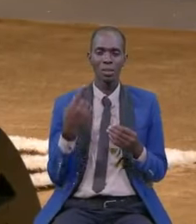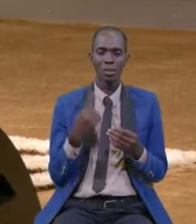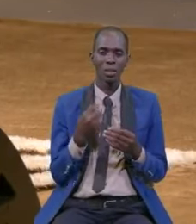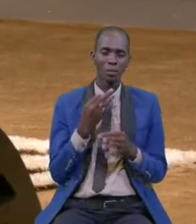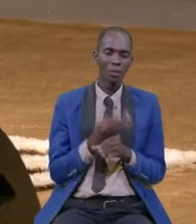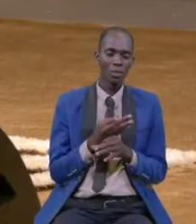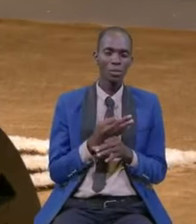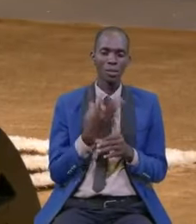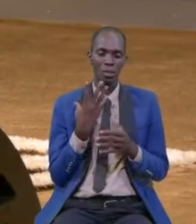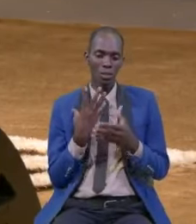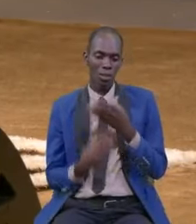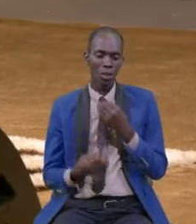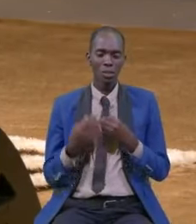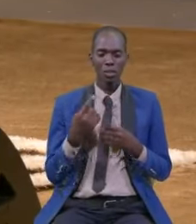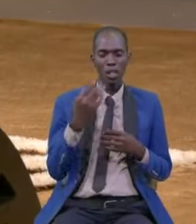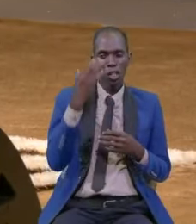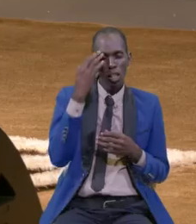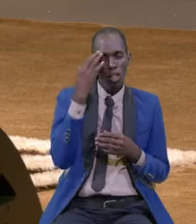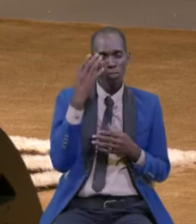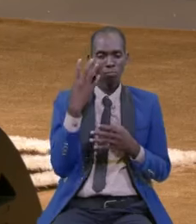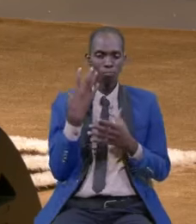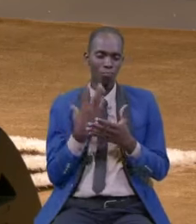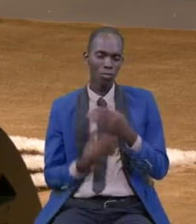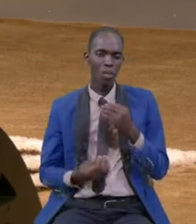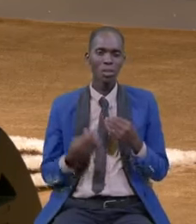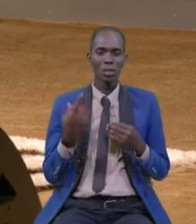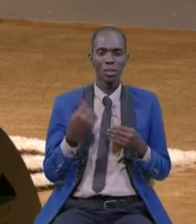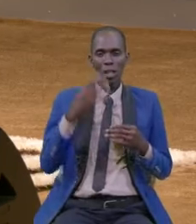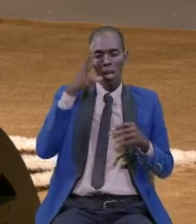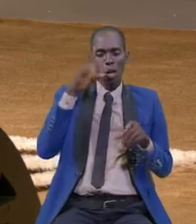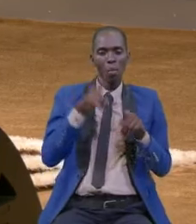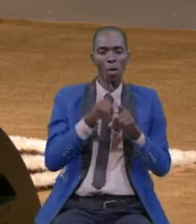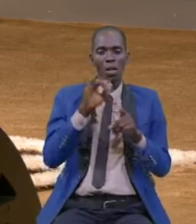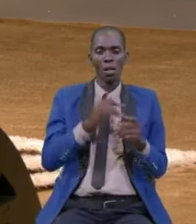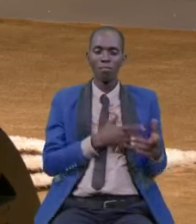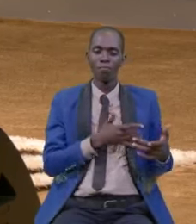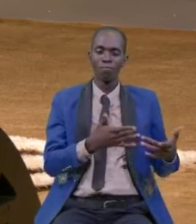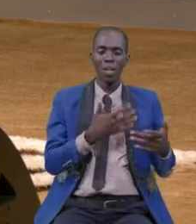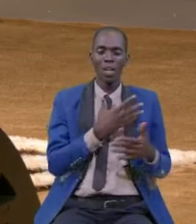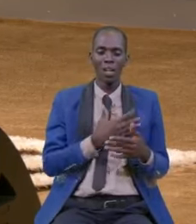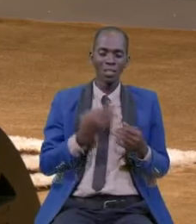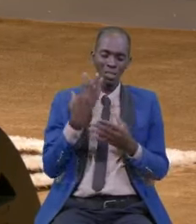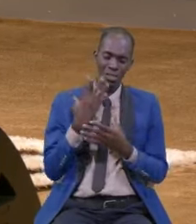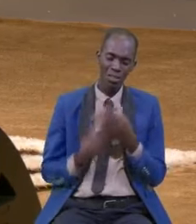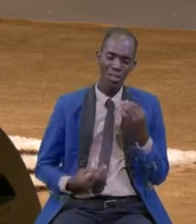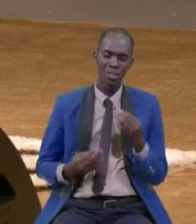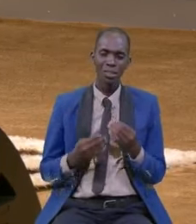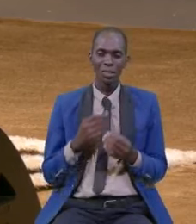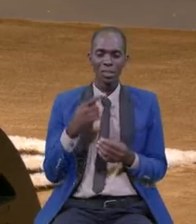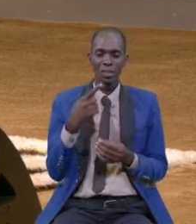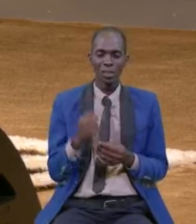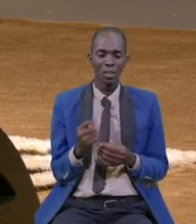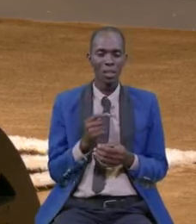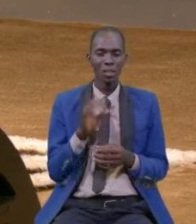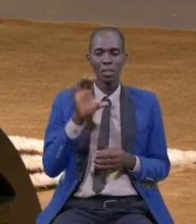Virtue and the knowledge and the brotherly kindness and lack the charity